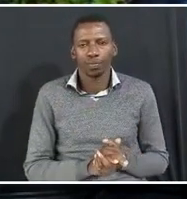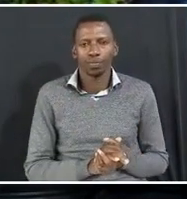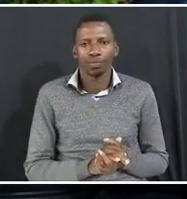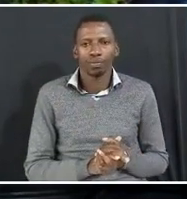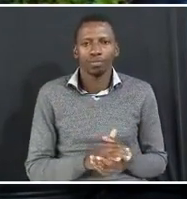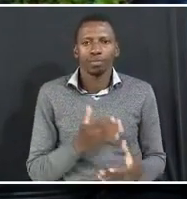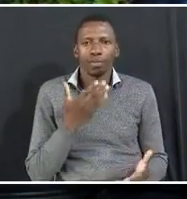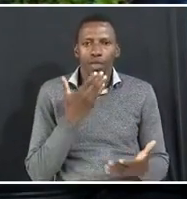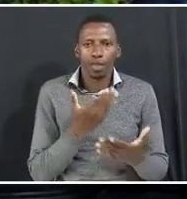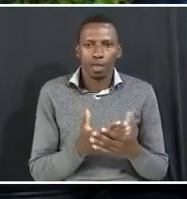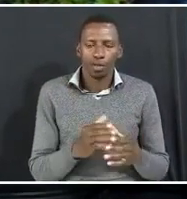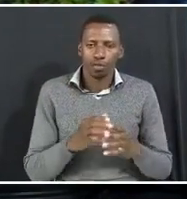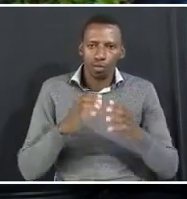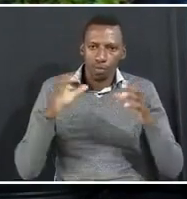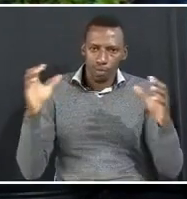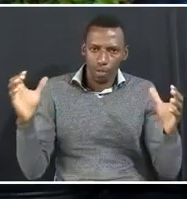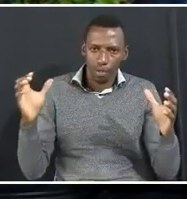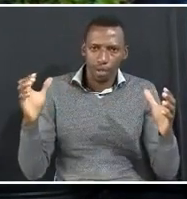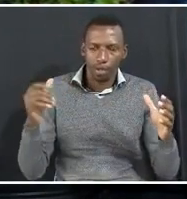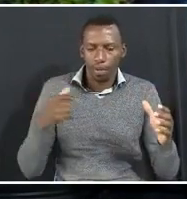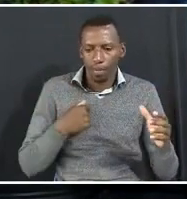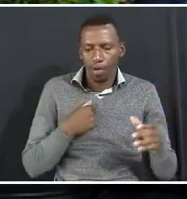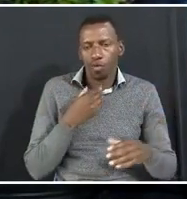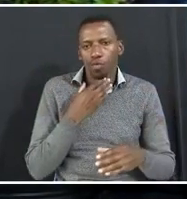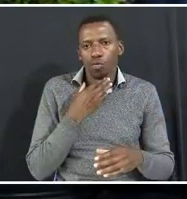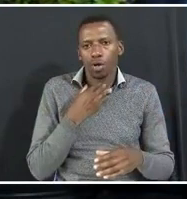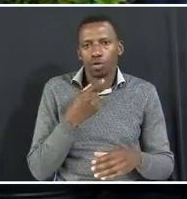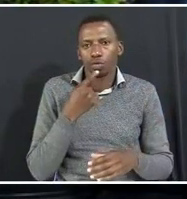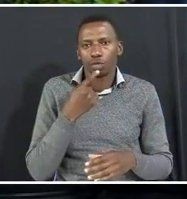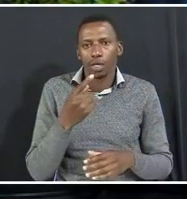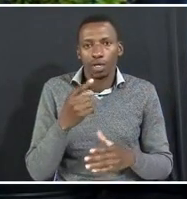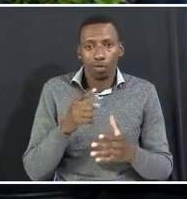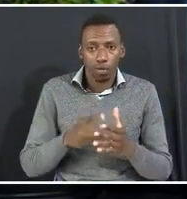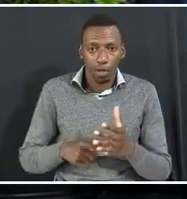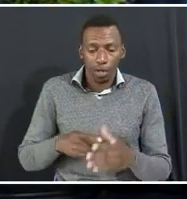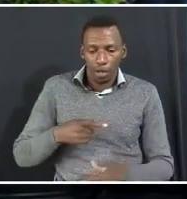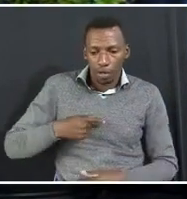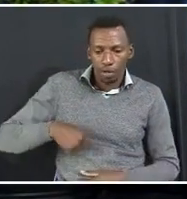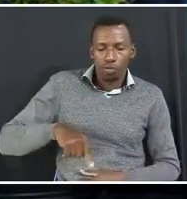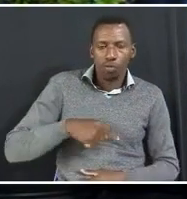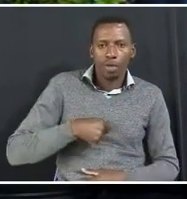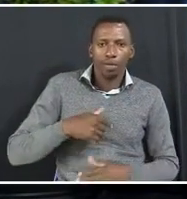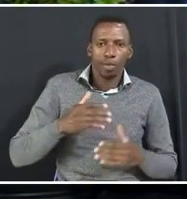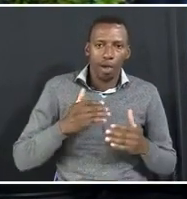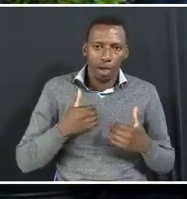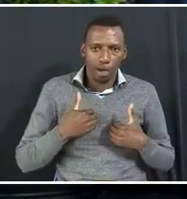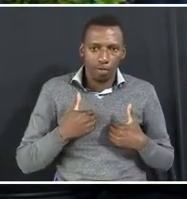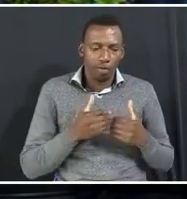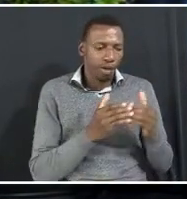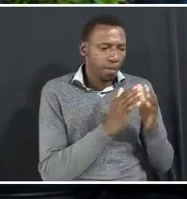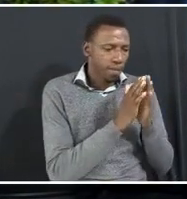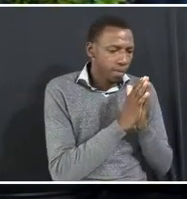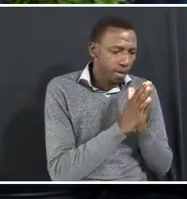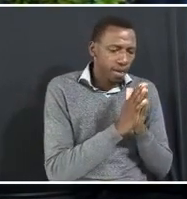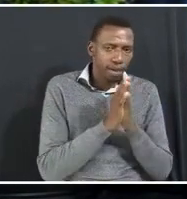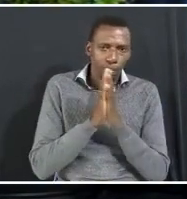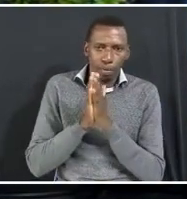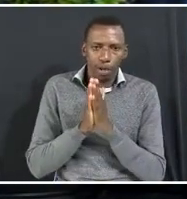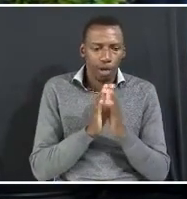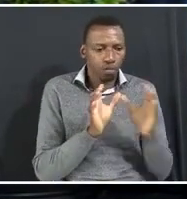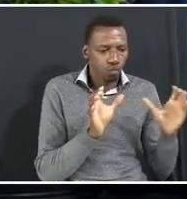I wish to, from the onset, mention that we have the prayer cell department.